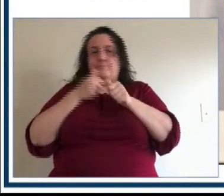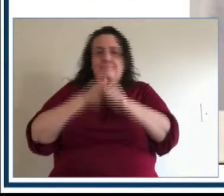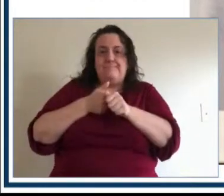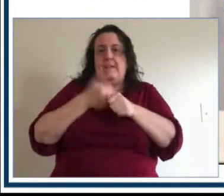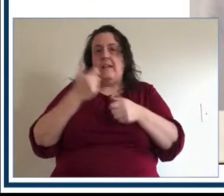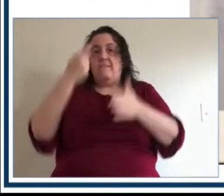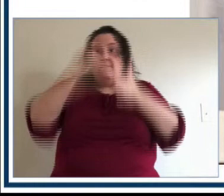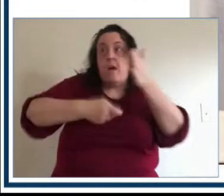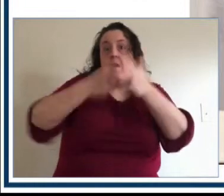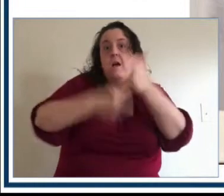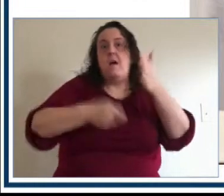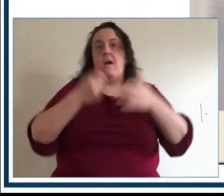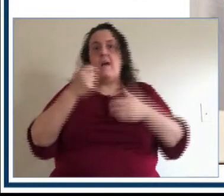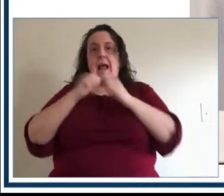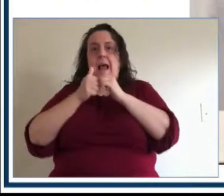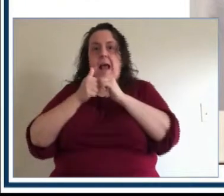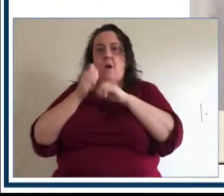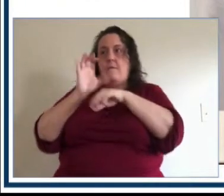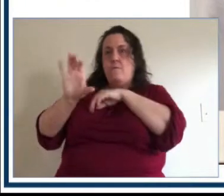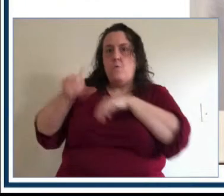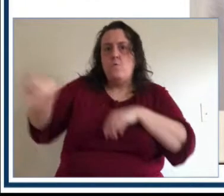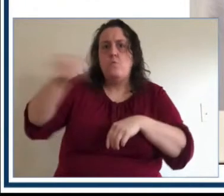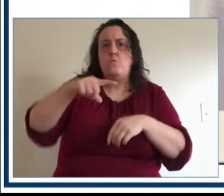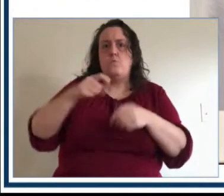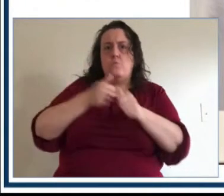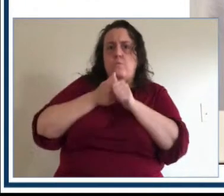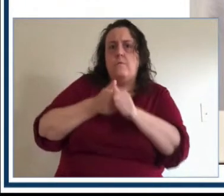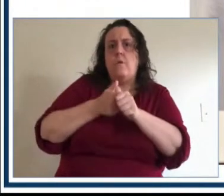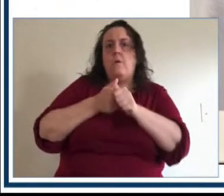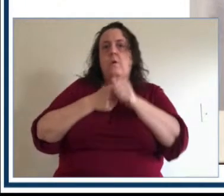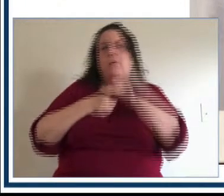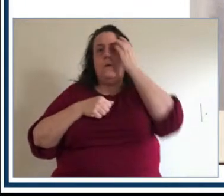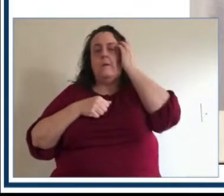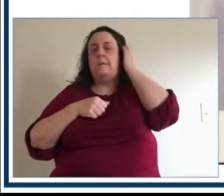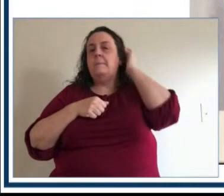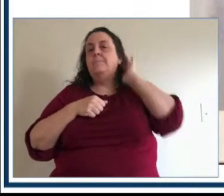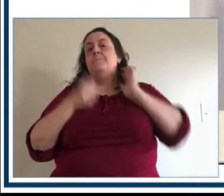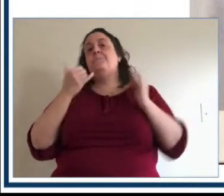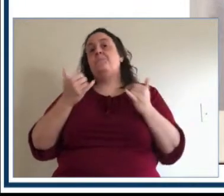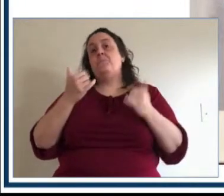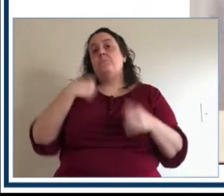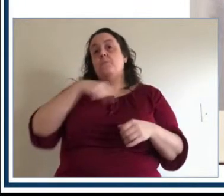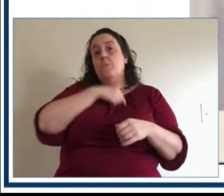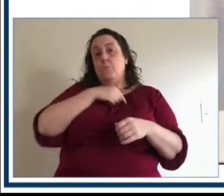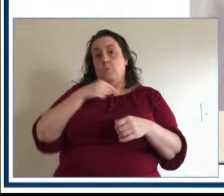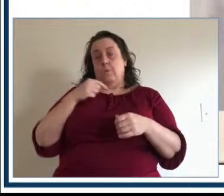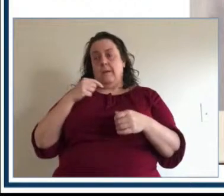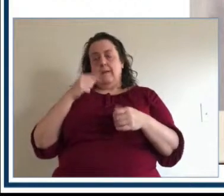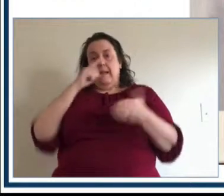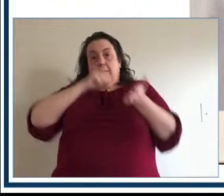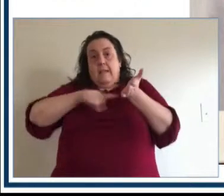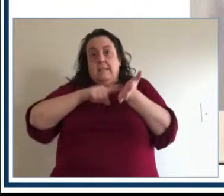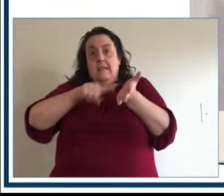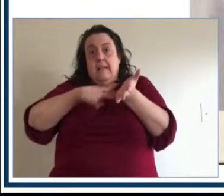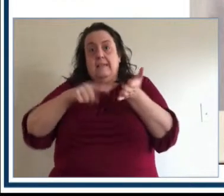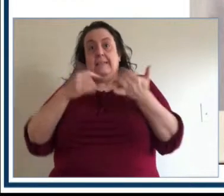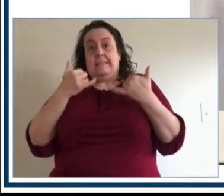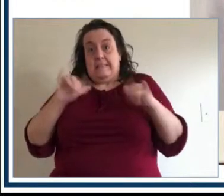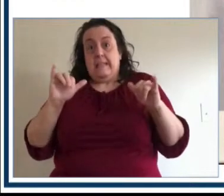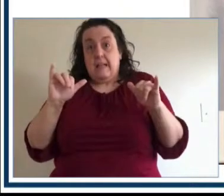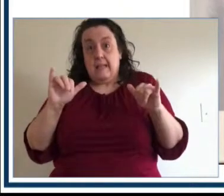known. But what we can say today is that the investigation continues, and as that